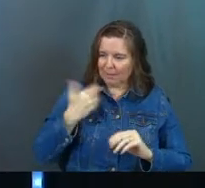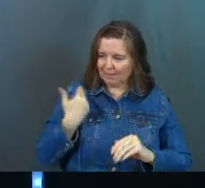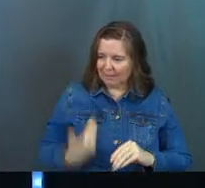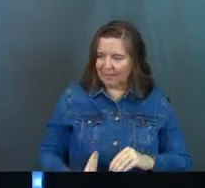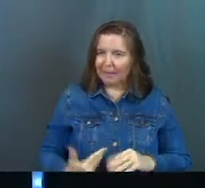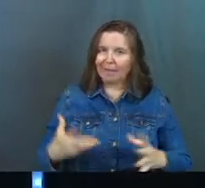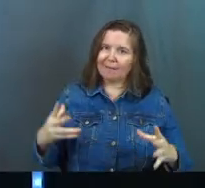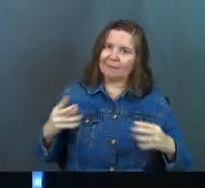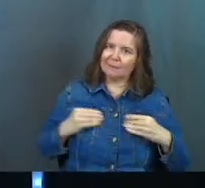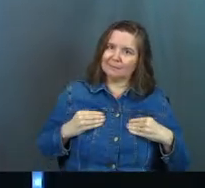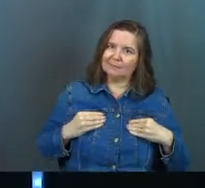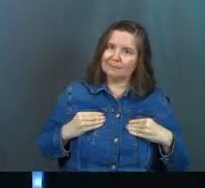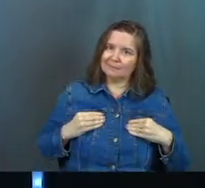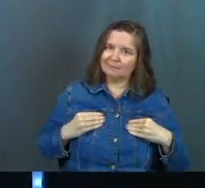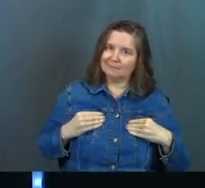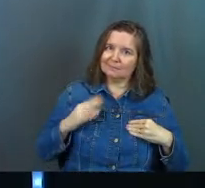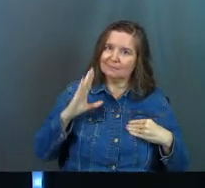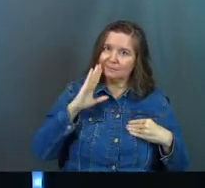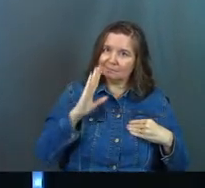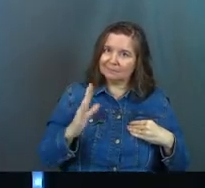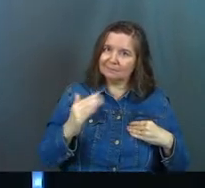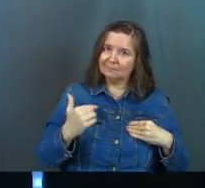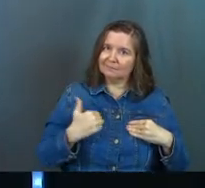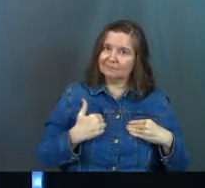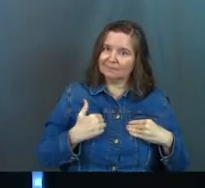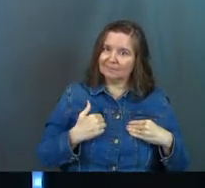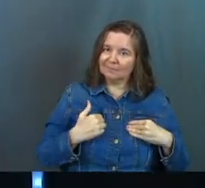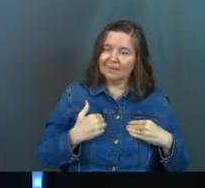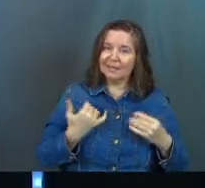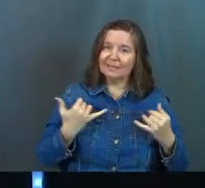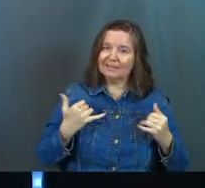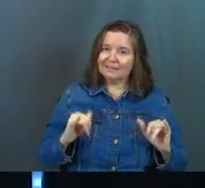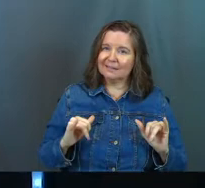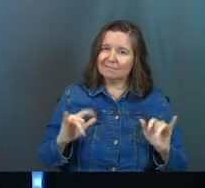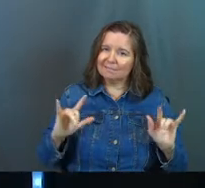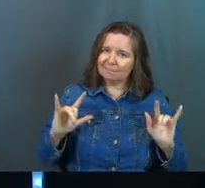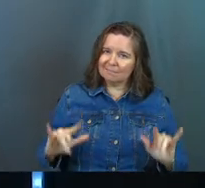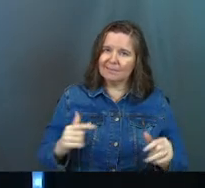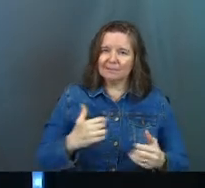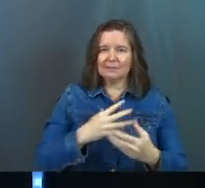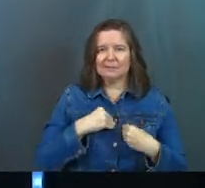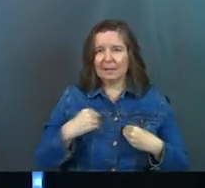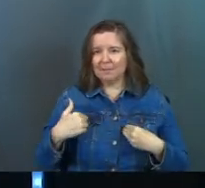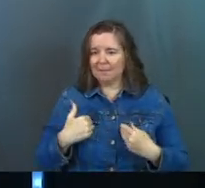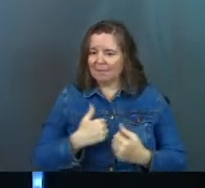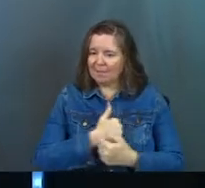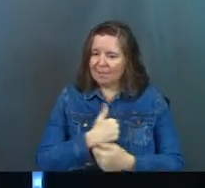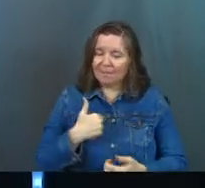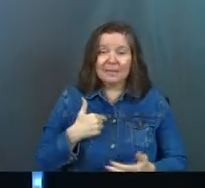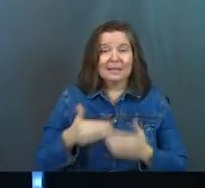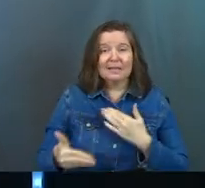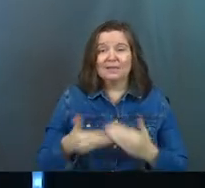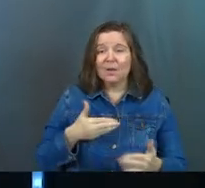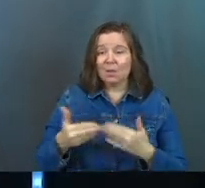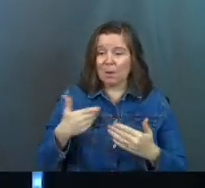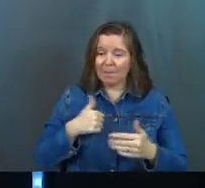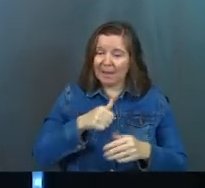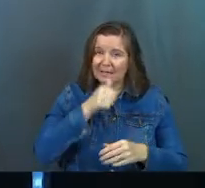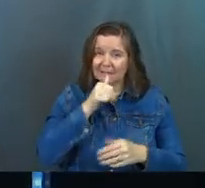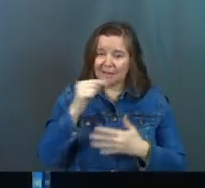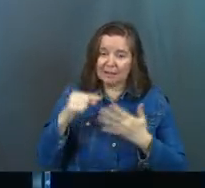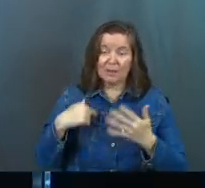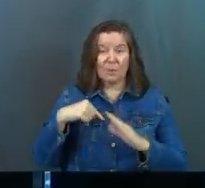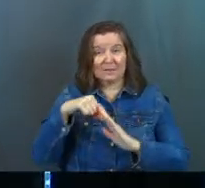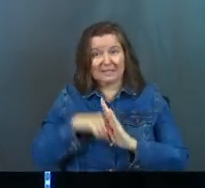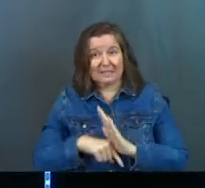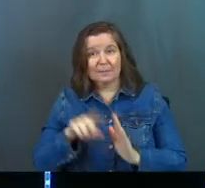me. And when they see the real me and they see my secrets, they're still going to accept me and love me in spite of that. It's one of the deepest